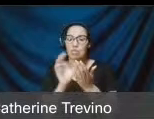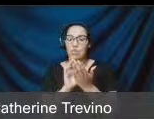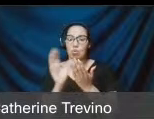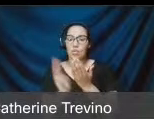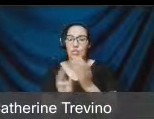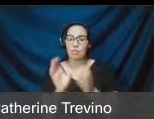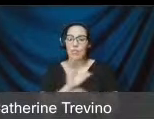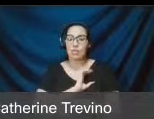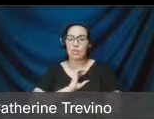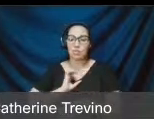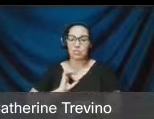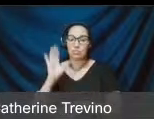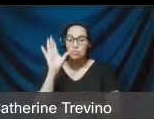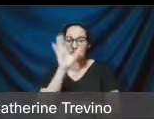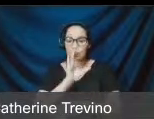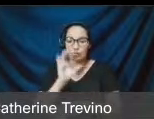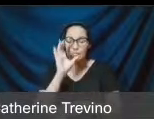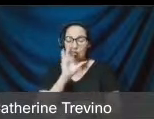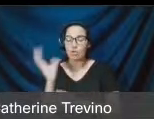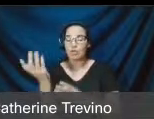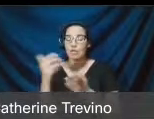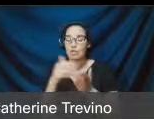to explore, again,